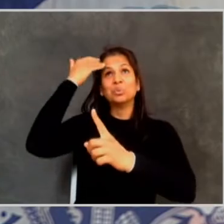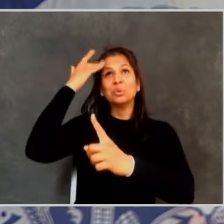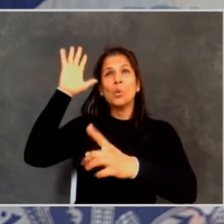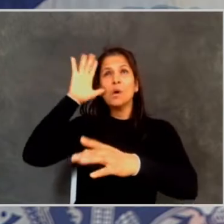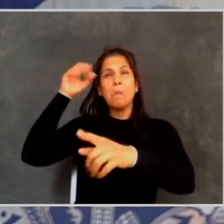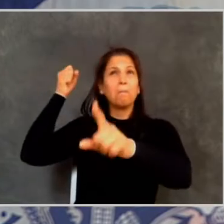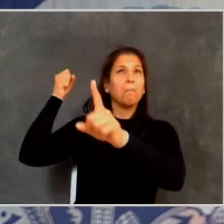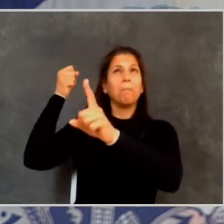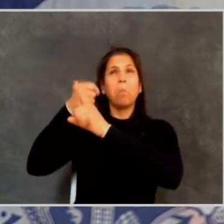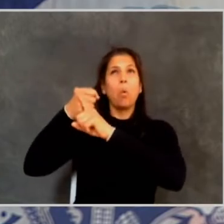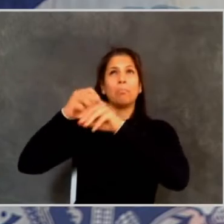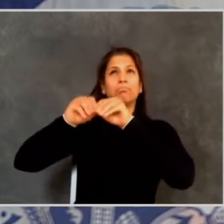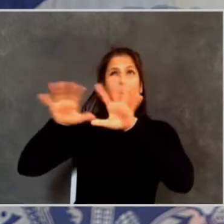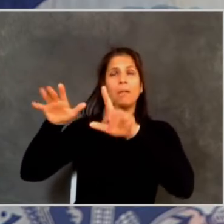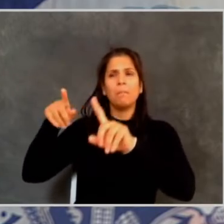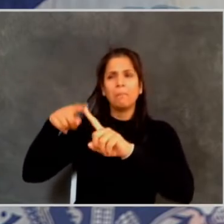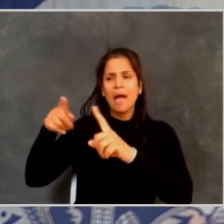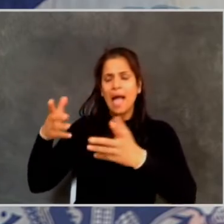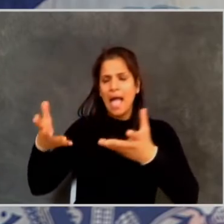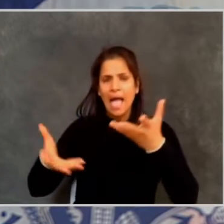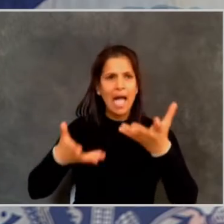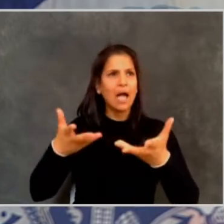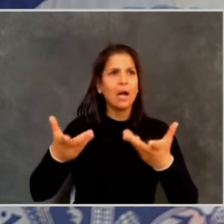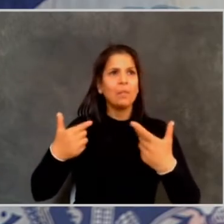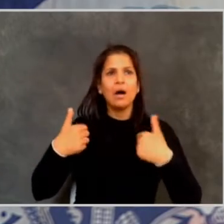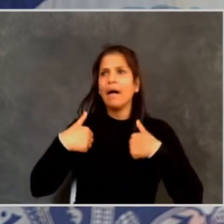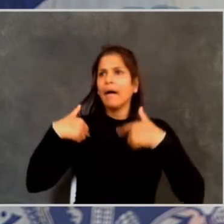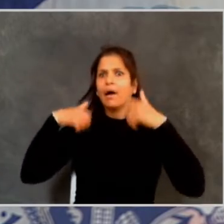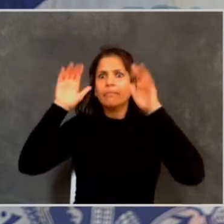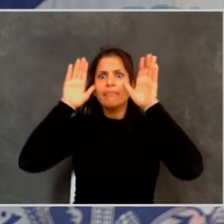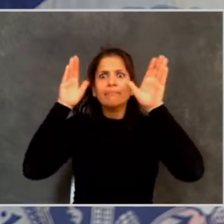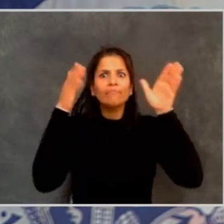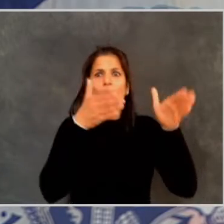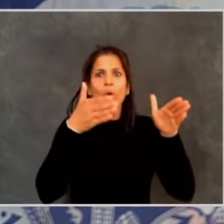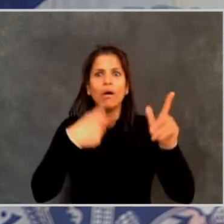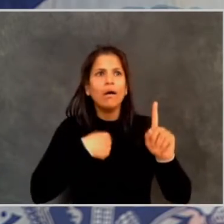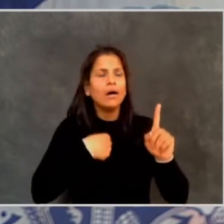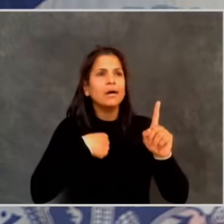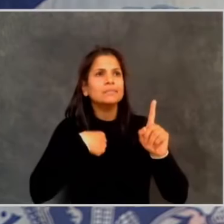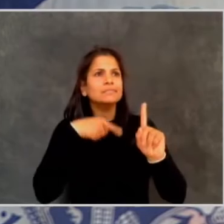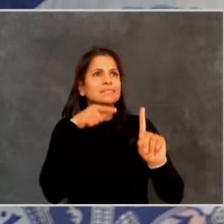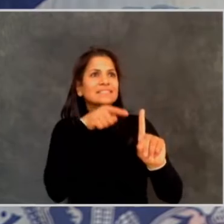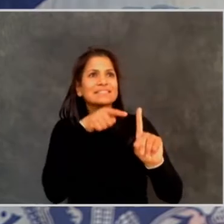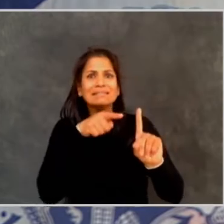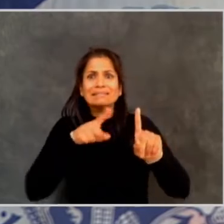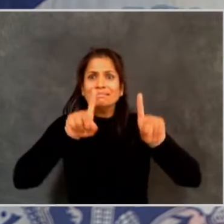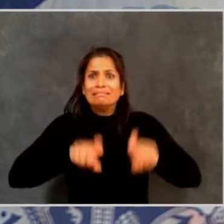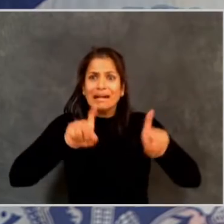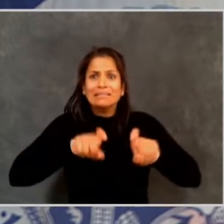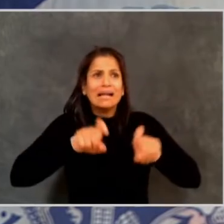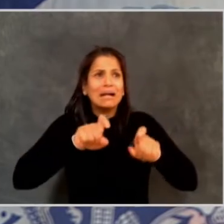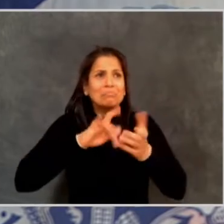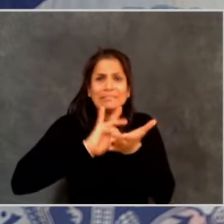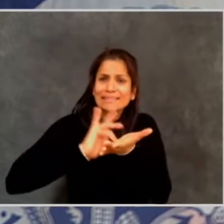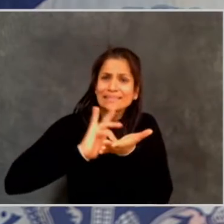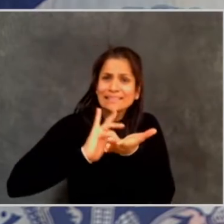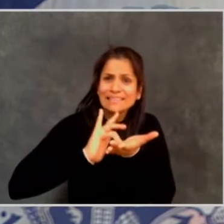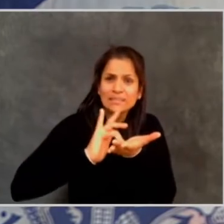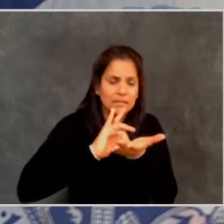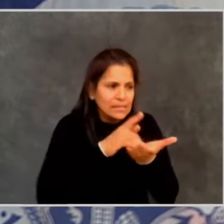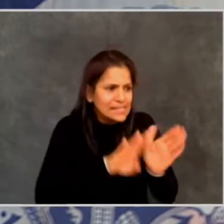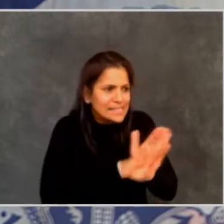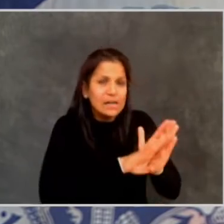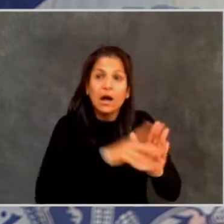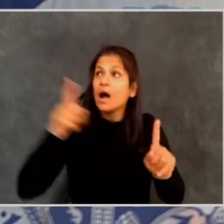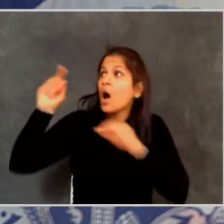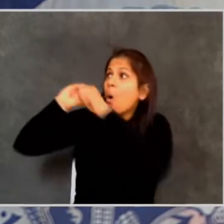and this is all very documented, the whole idea was to try and get the federal government to send the testing that would